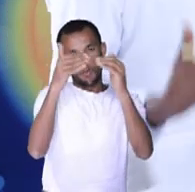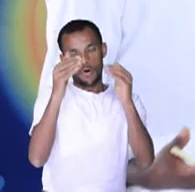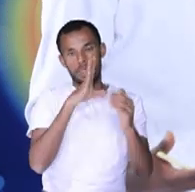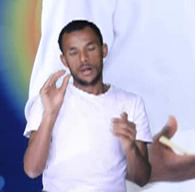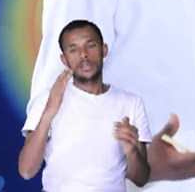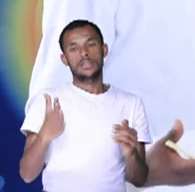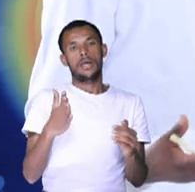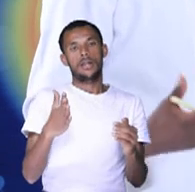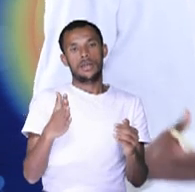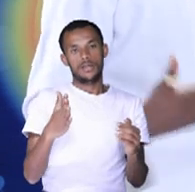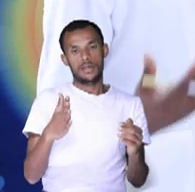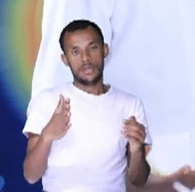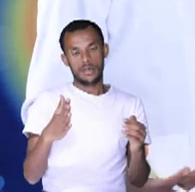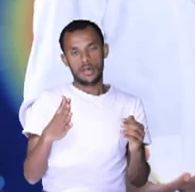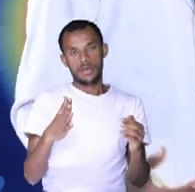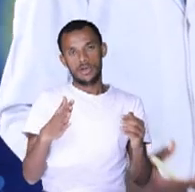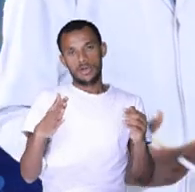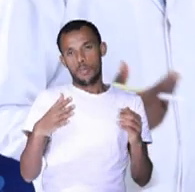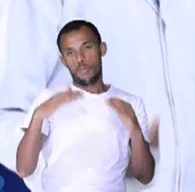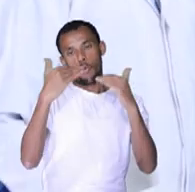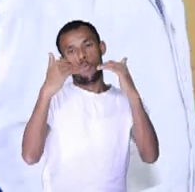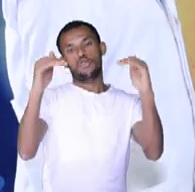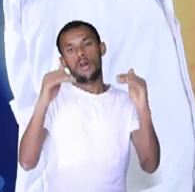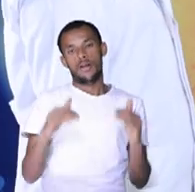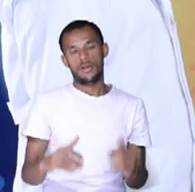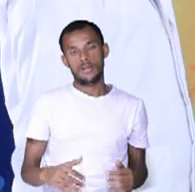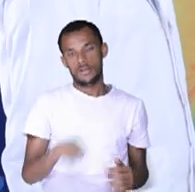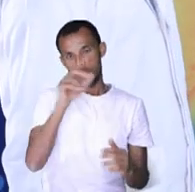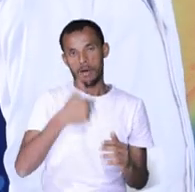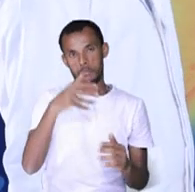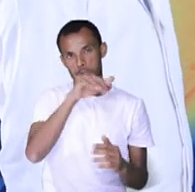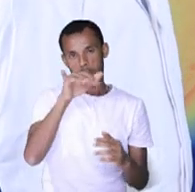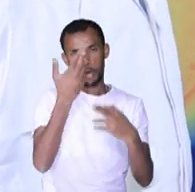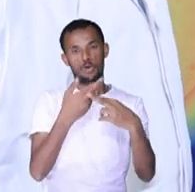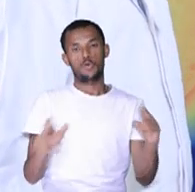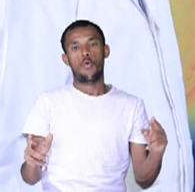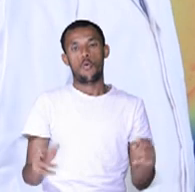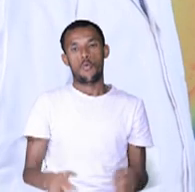sides in corresponding position are proportional, or they have the same ratio.